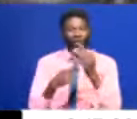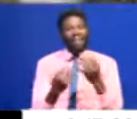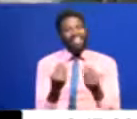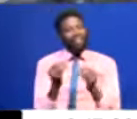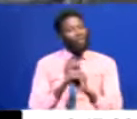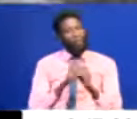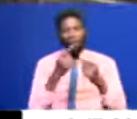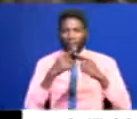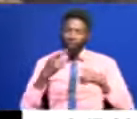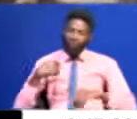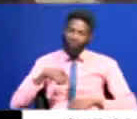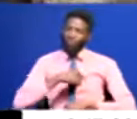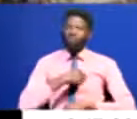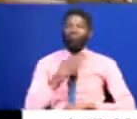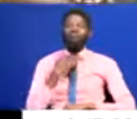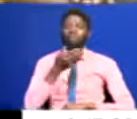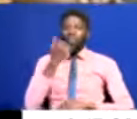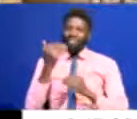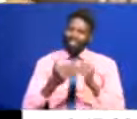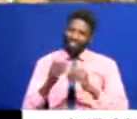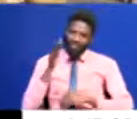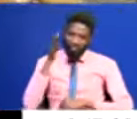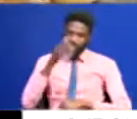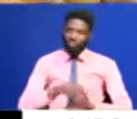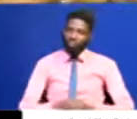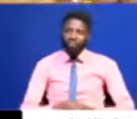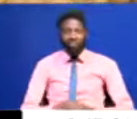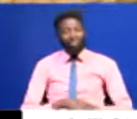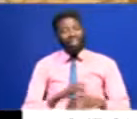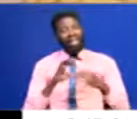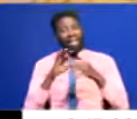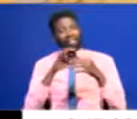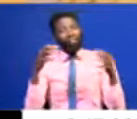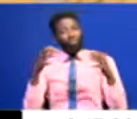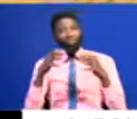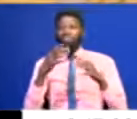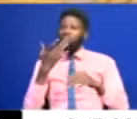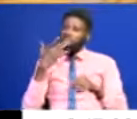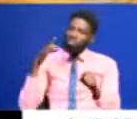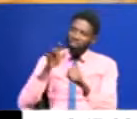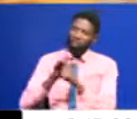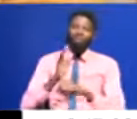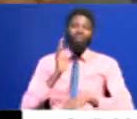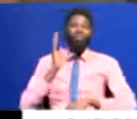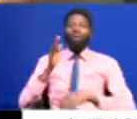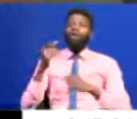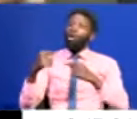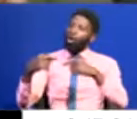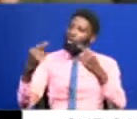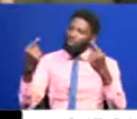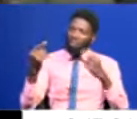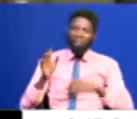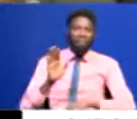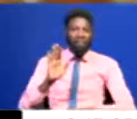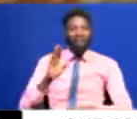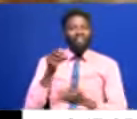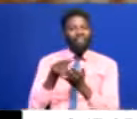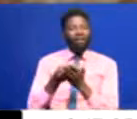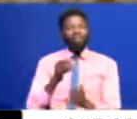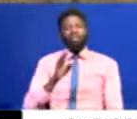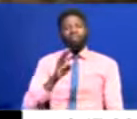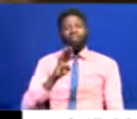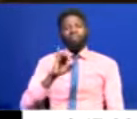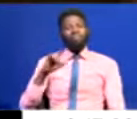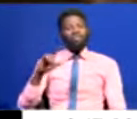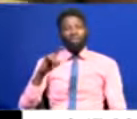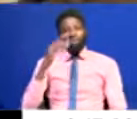The Azimio counterparts have, however, vowed to shoot down the proposed finance bill, saying it is not alive to the current economic situation.